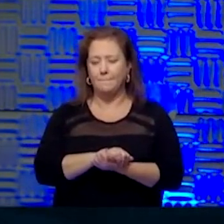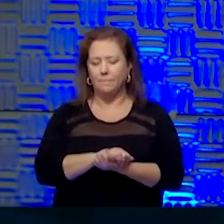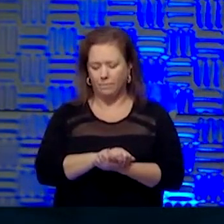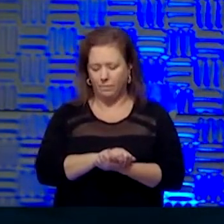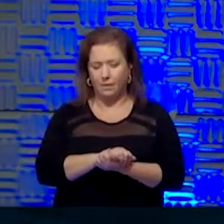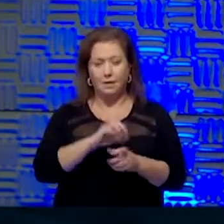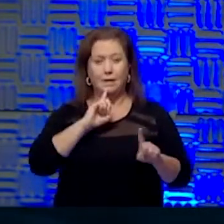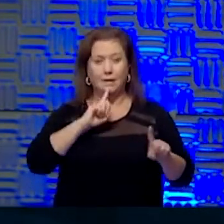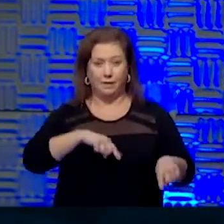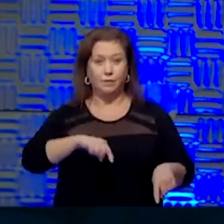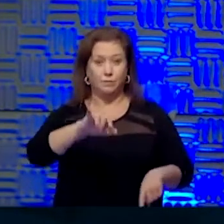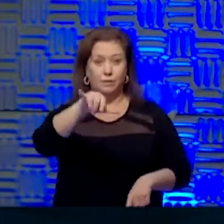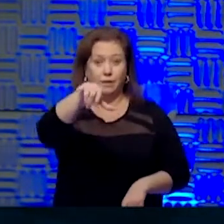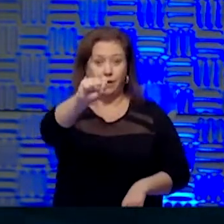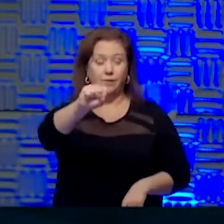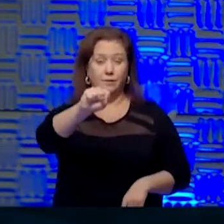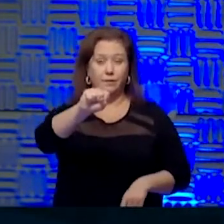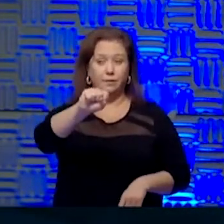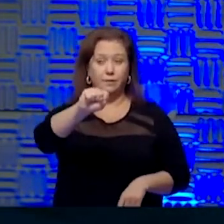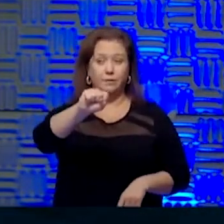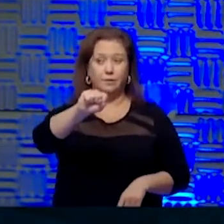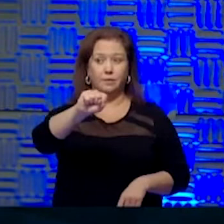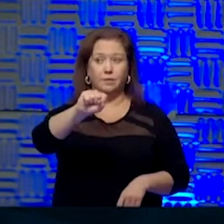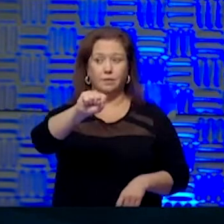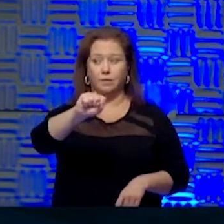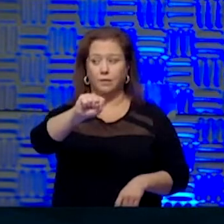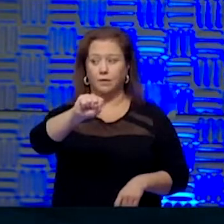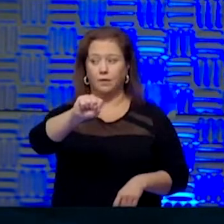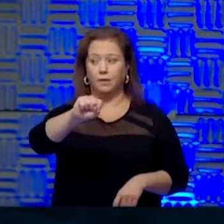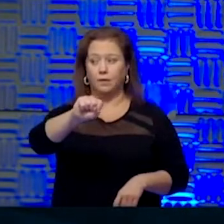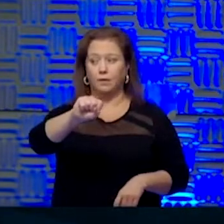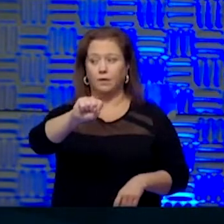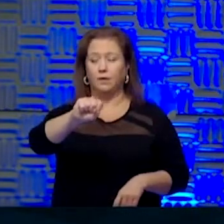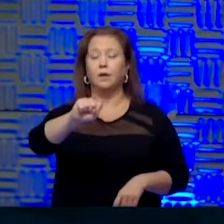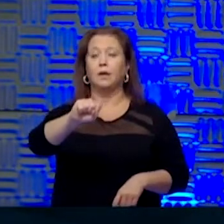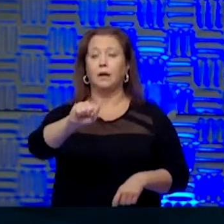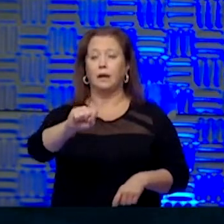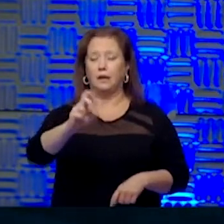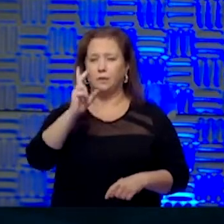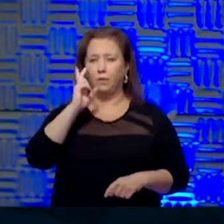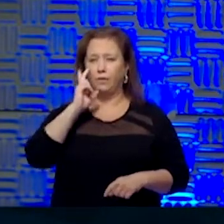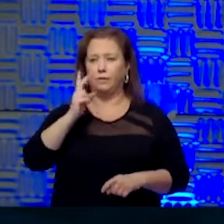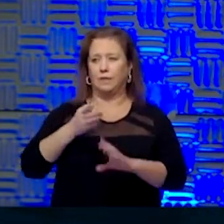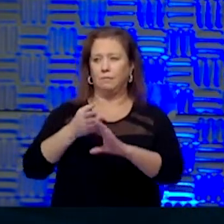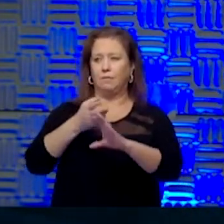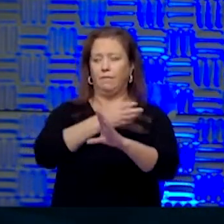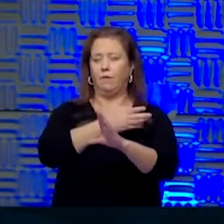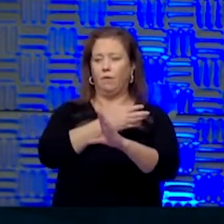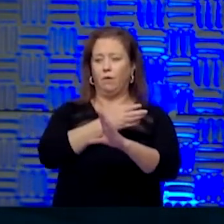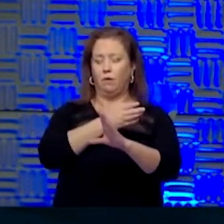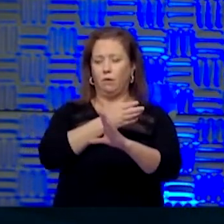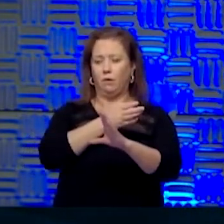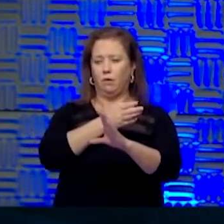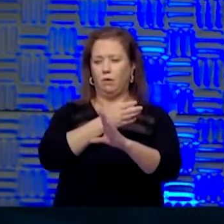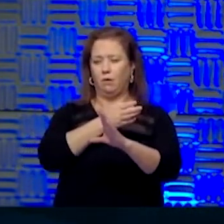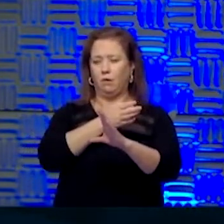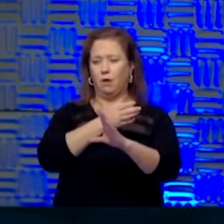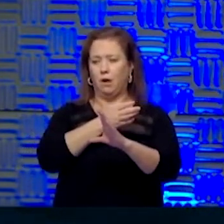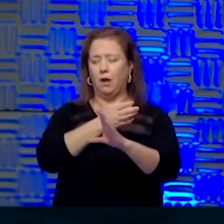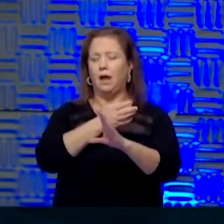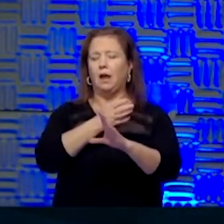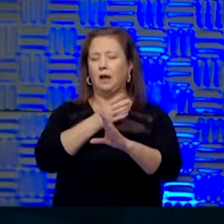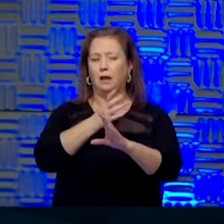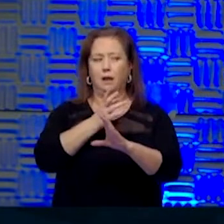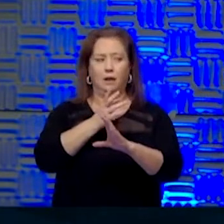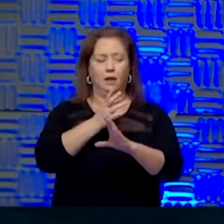The answer is yes. And as we've indicated previously in this conversation, but elsewhere, I sometimes find